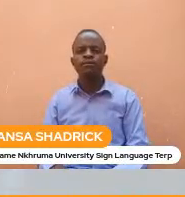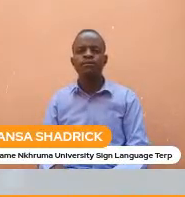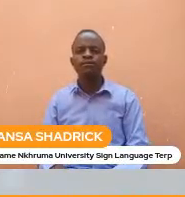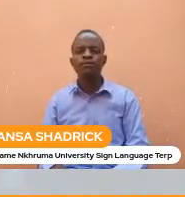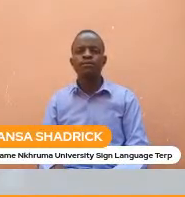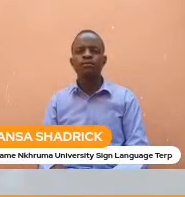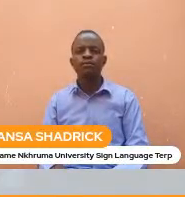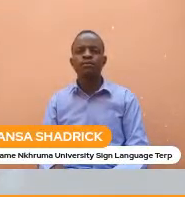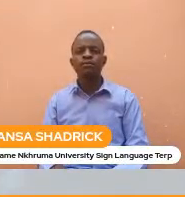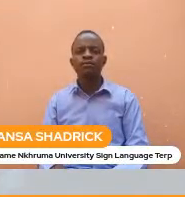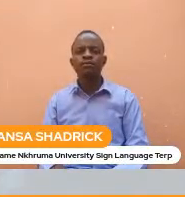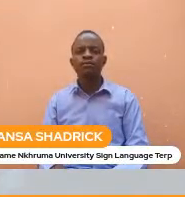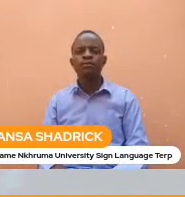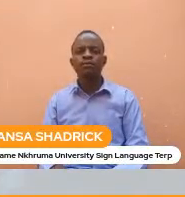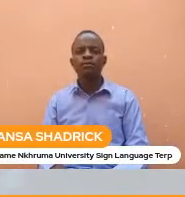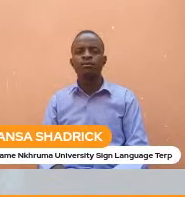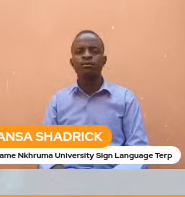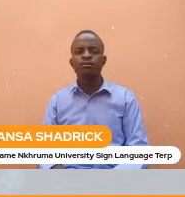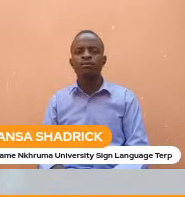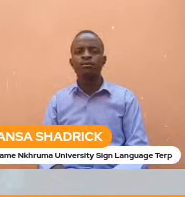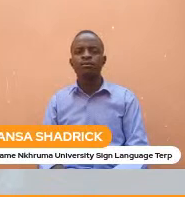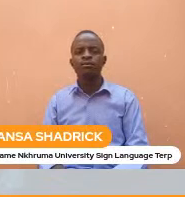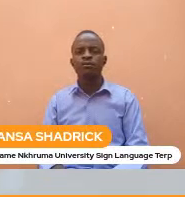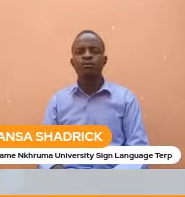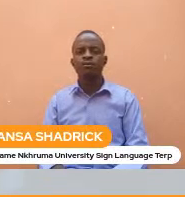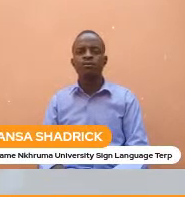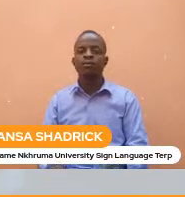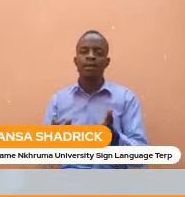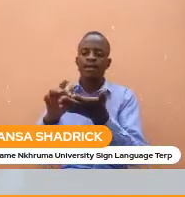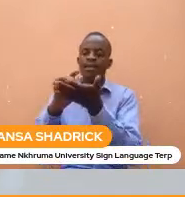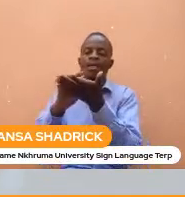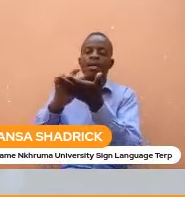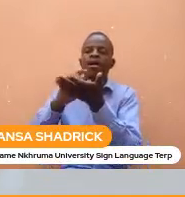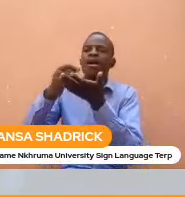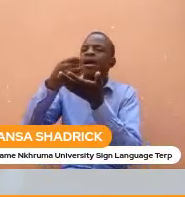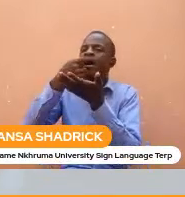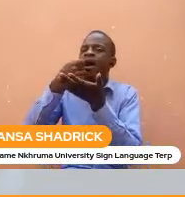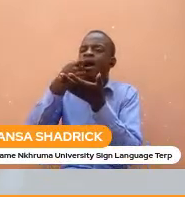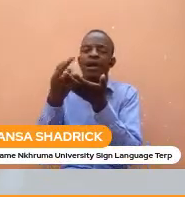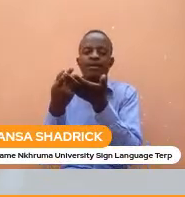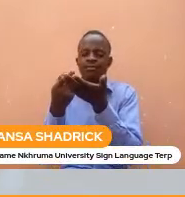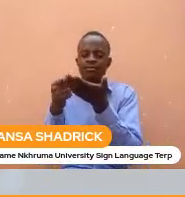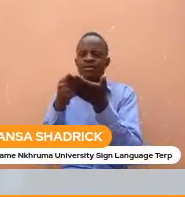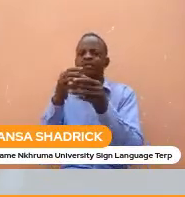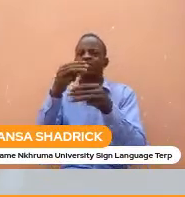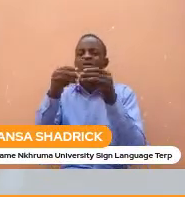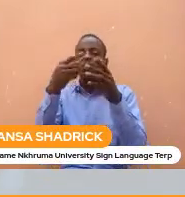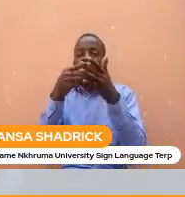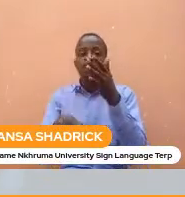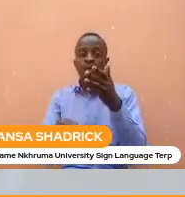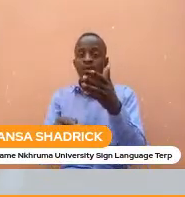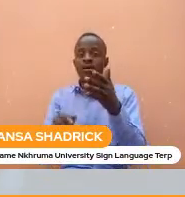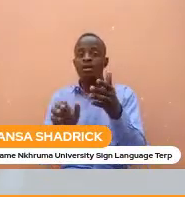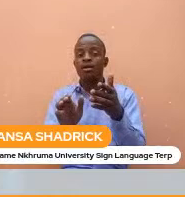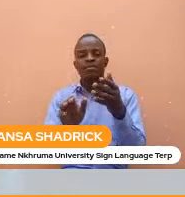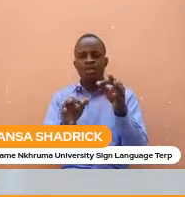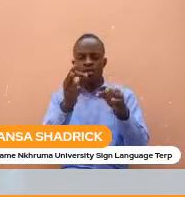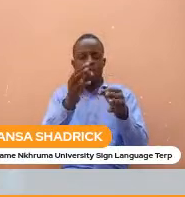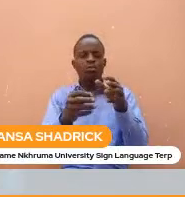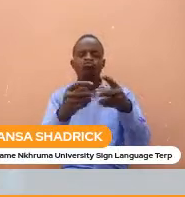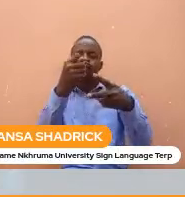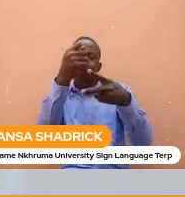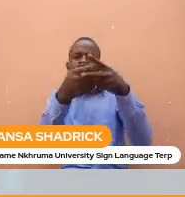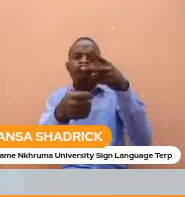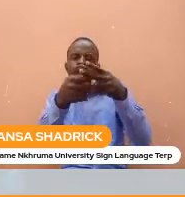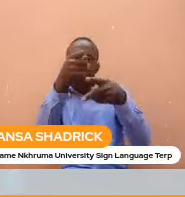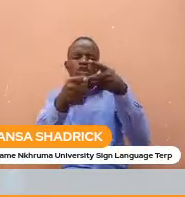All right. Contraceptives are simply methods, medicine, or devices used to prevent pregnancy. Simply put,